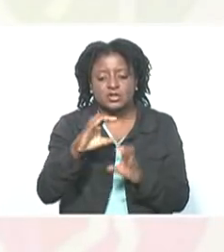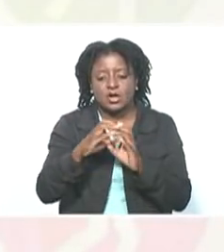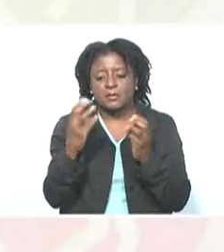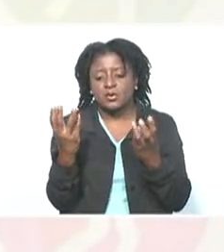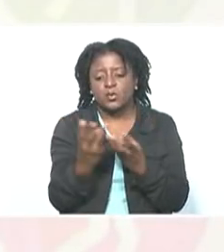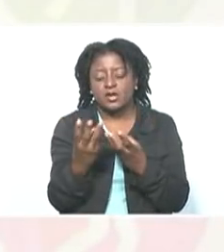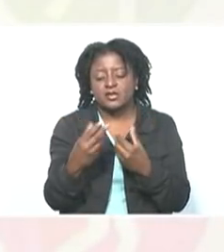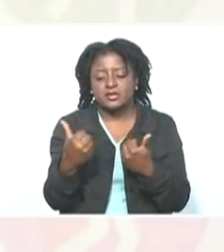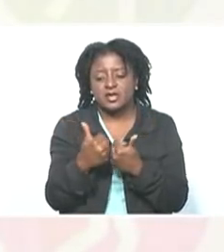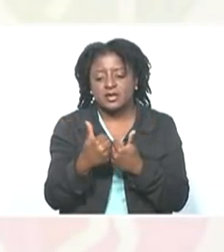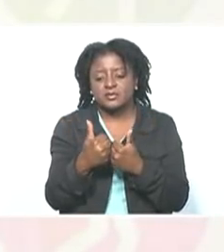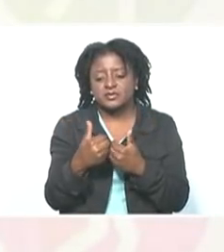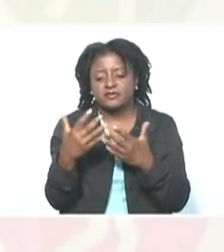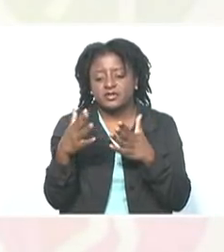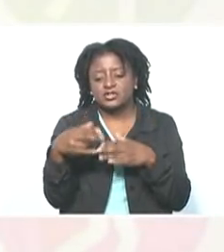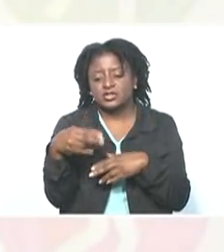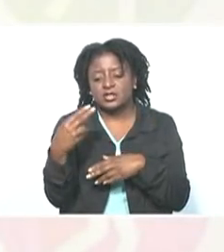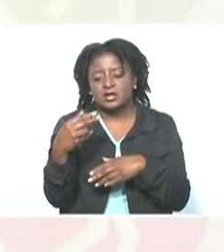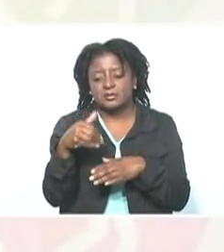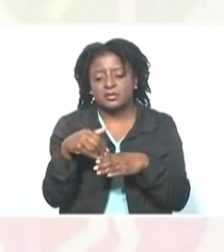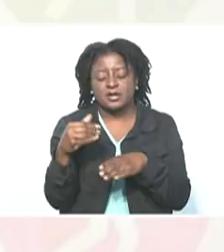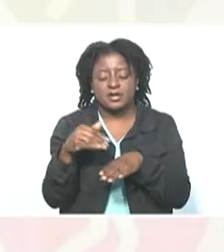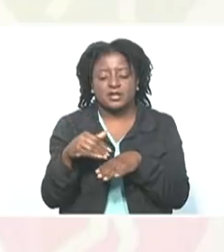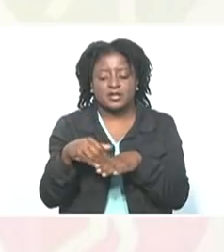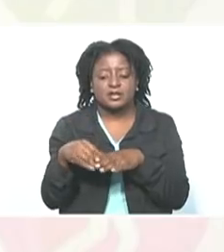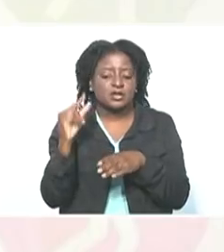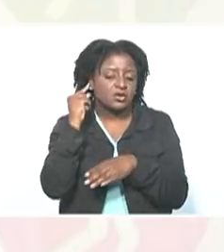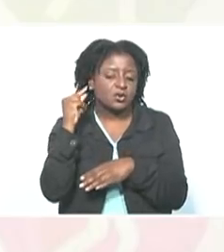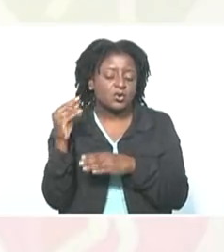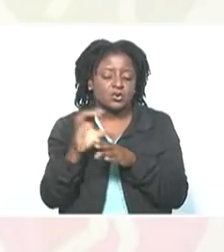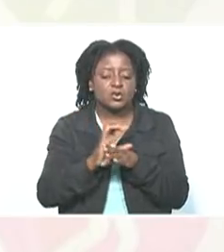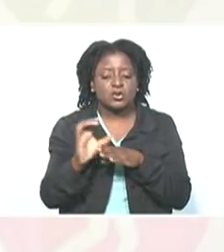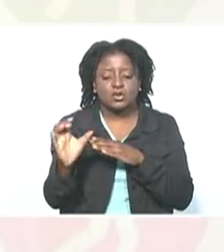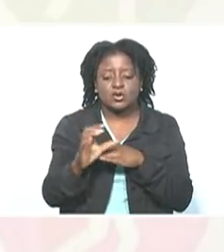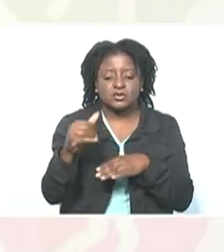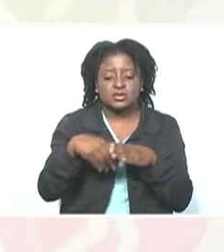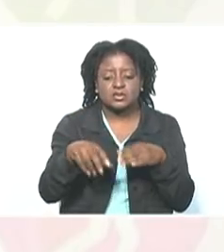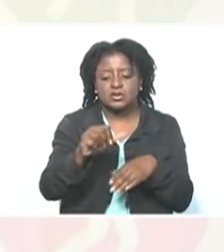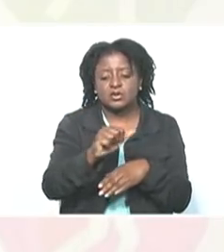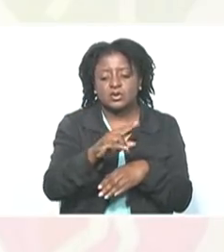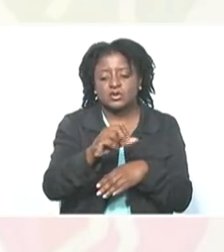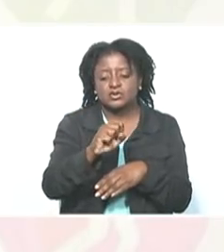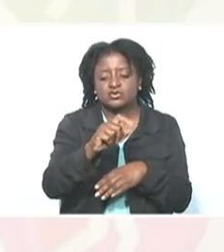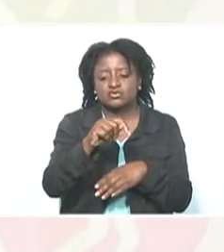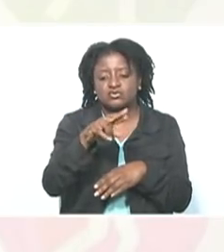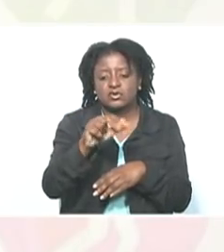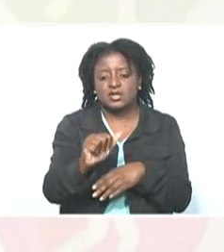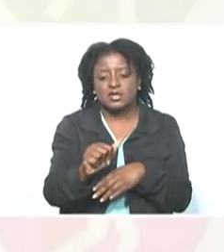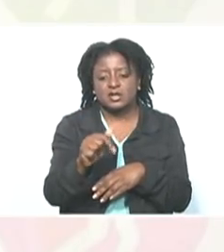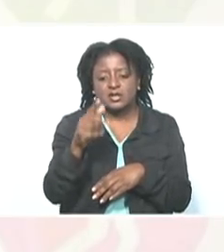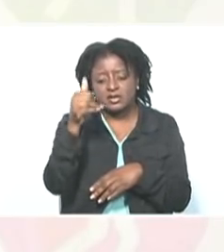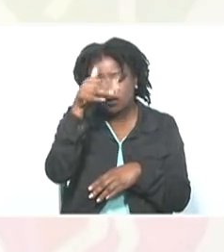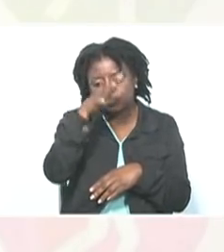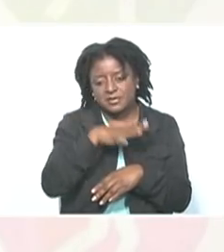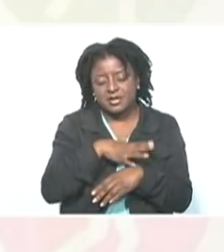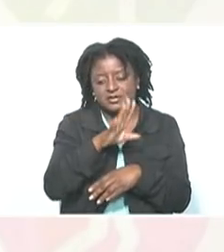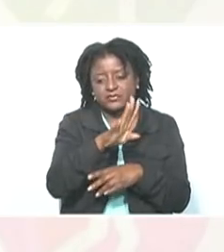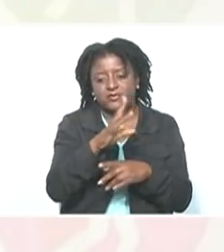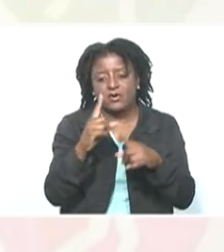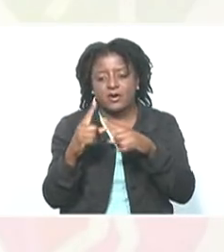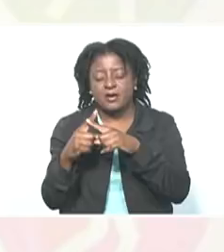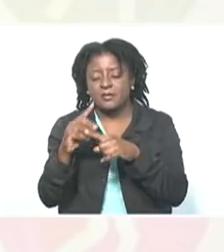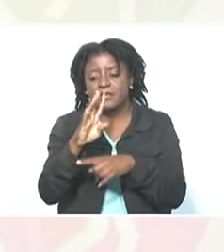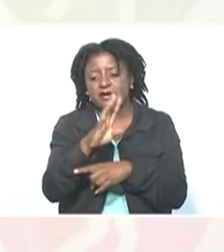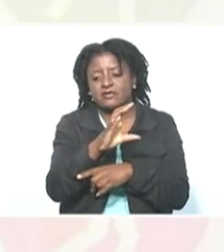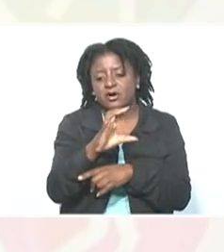of Australia. Earlier today, our men's 4x4 team of O.J. Ferguson, Alonzo Russell, Michael Matthew, and Ramon Miller finished fourth in their heat